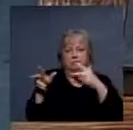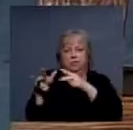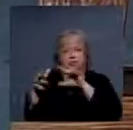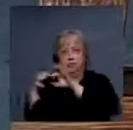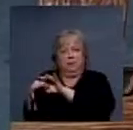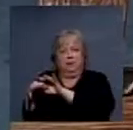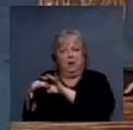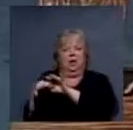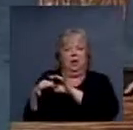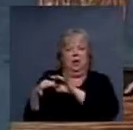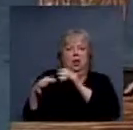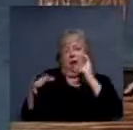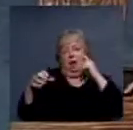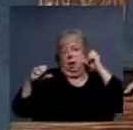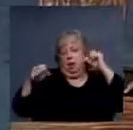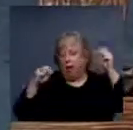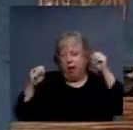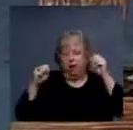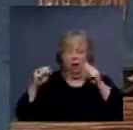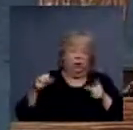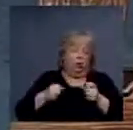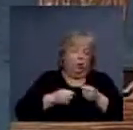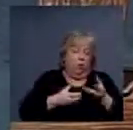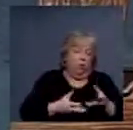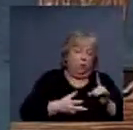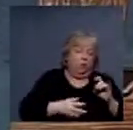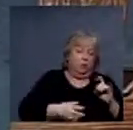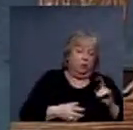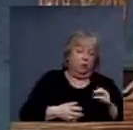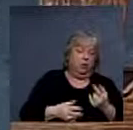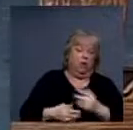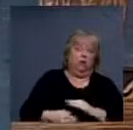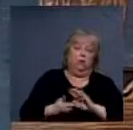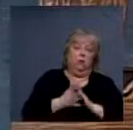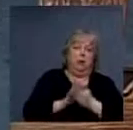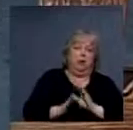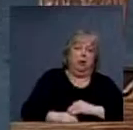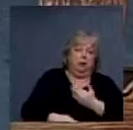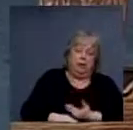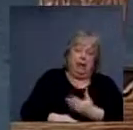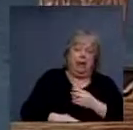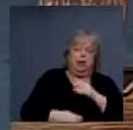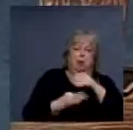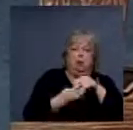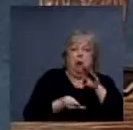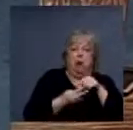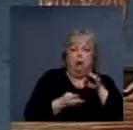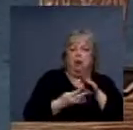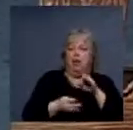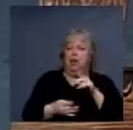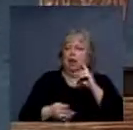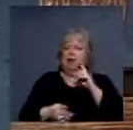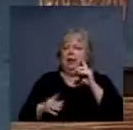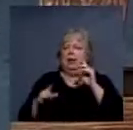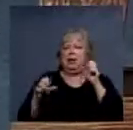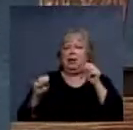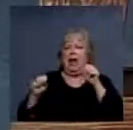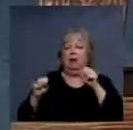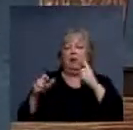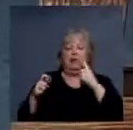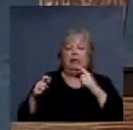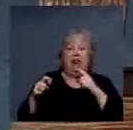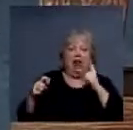bark and be upset. And I mean, it's louder than thunder, and it shakes